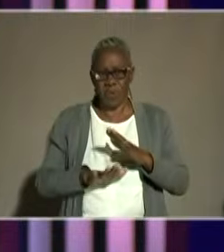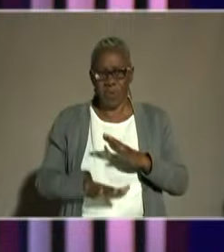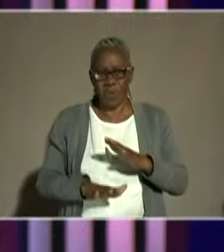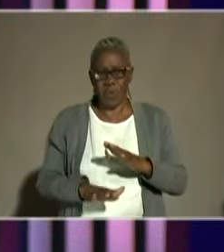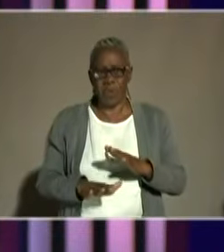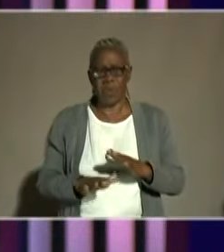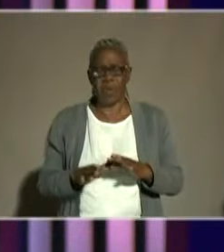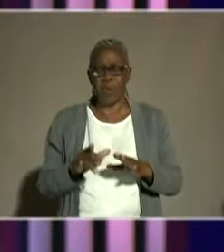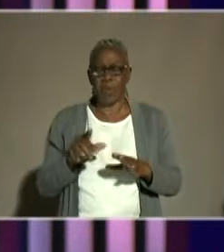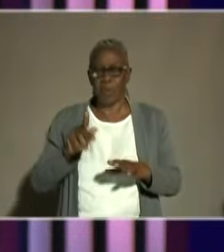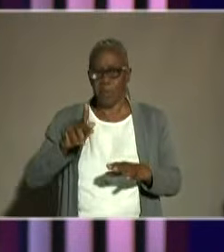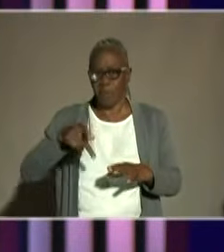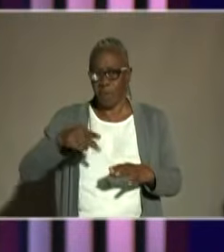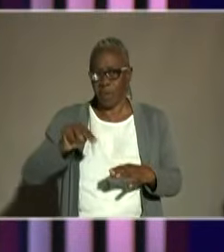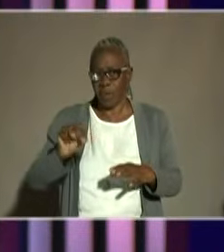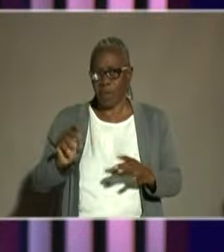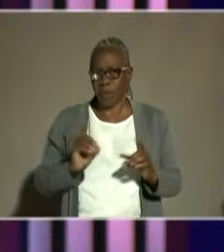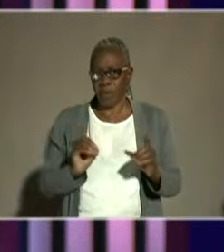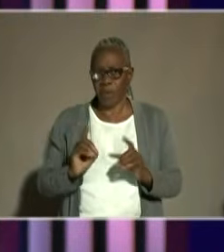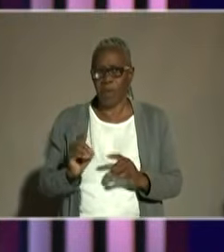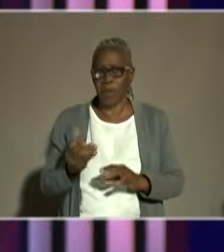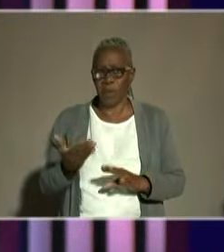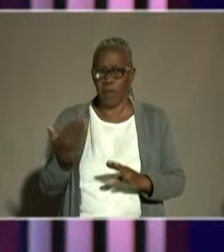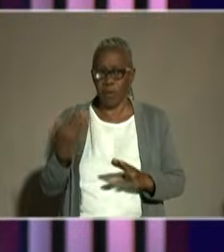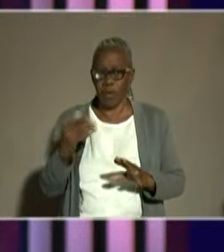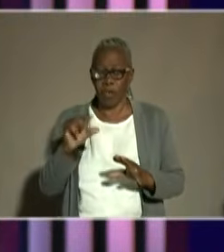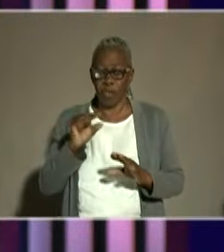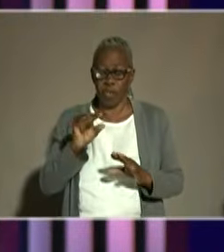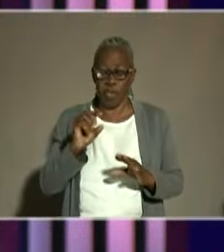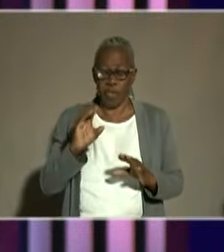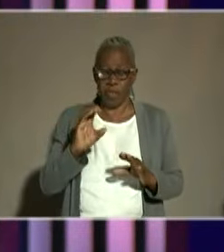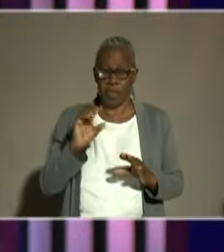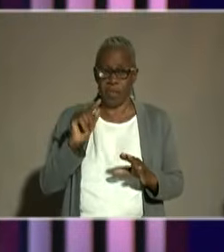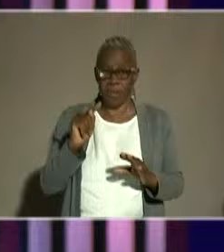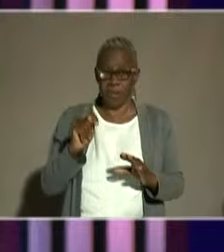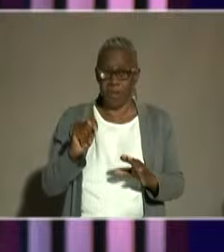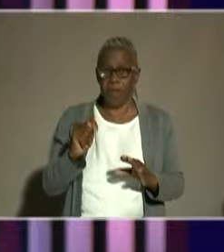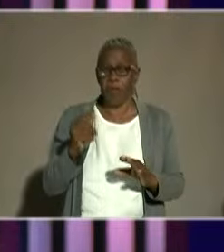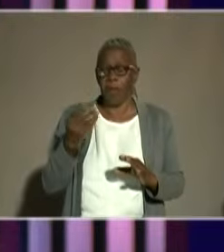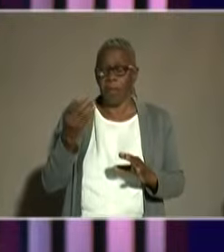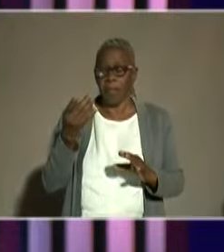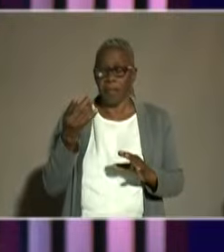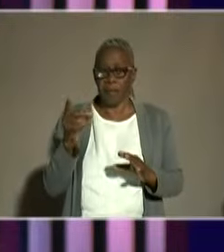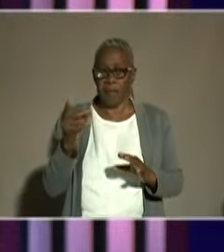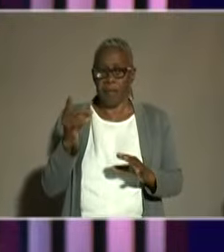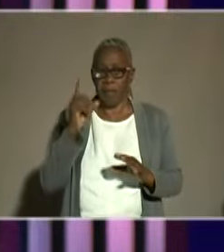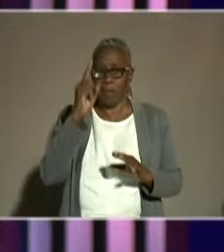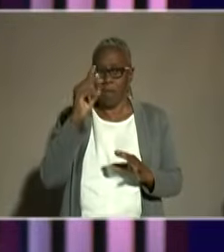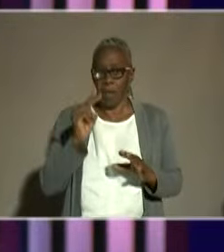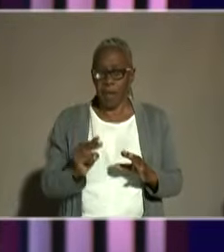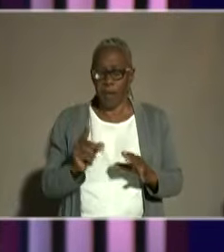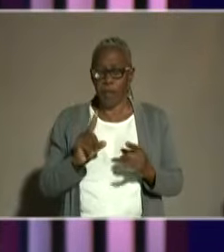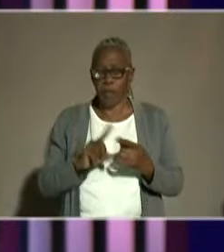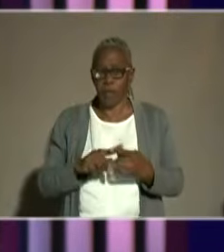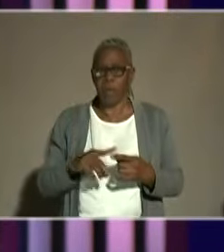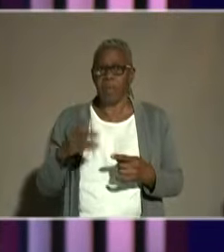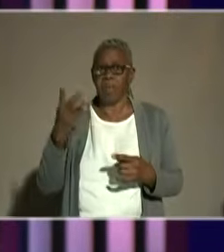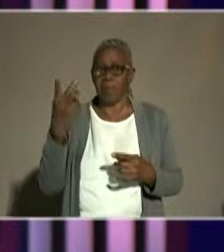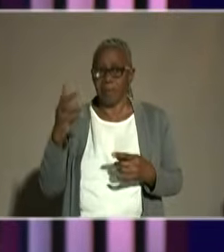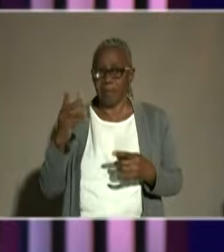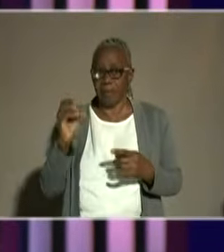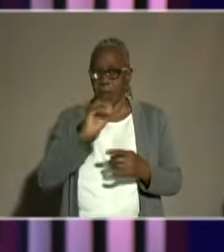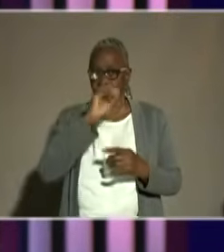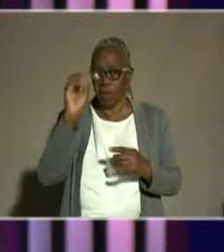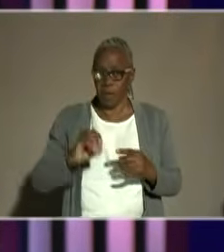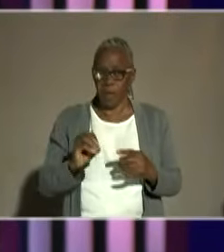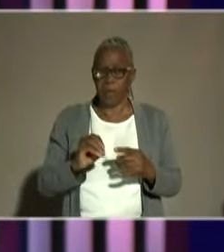33.33% to 25%. We reduced the GCT rate from 17.5% to 16%. There's been reductions of taxes on